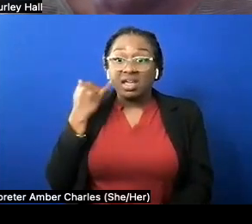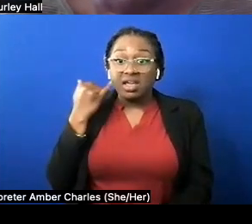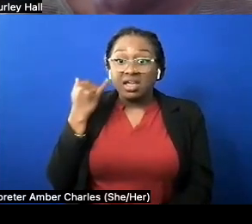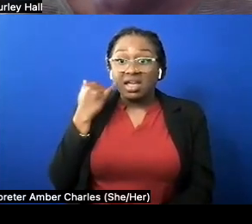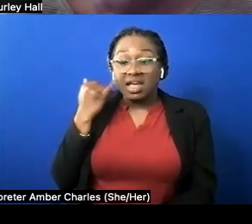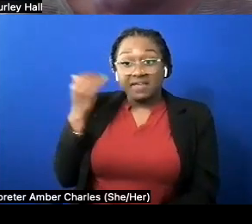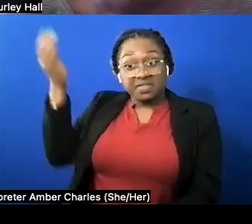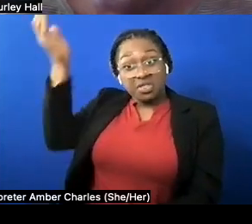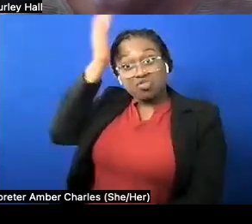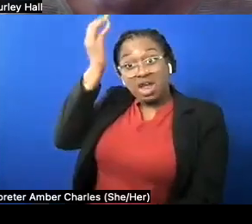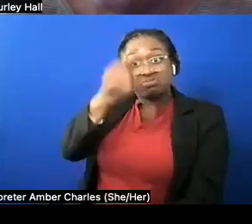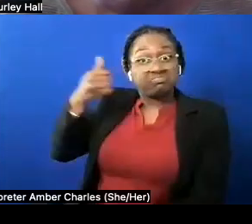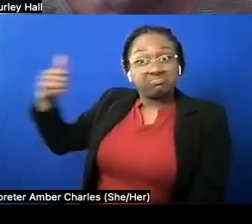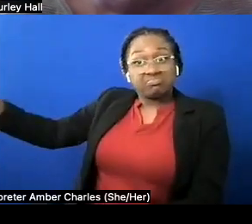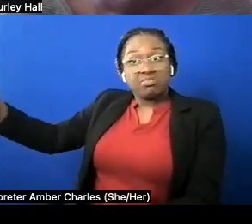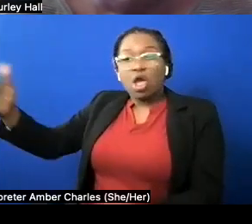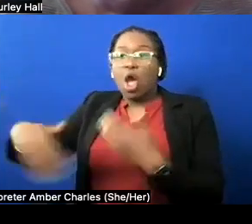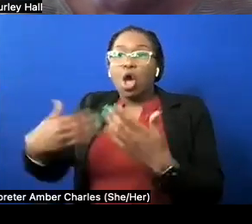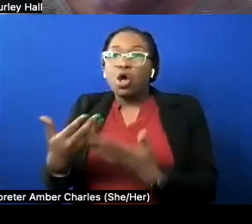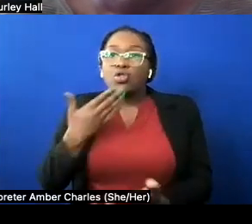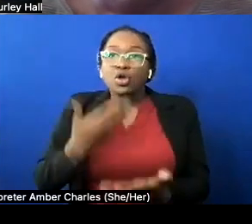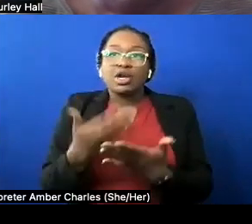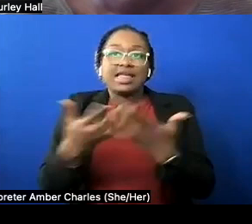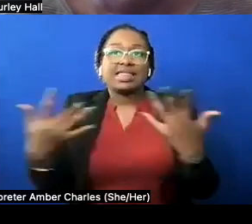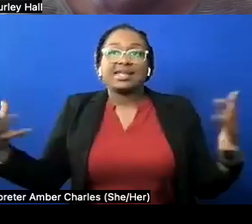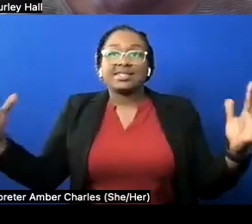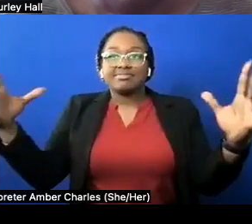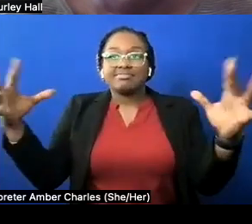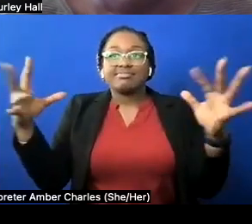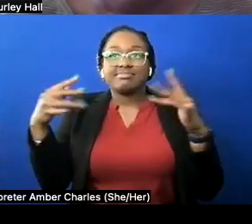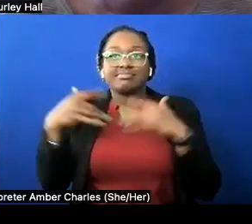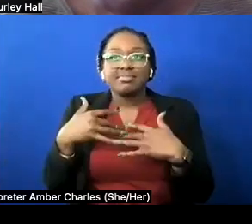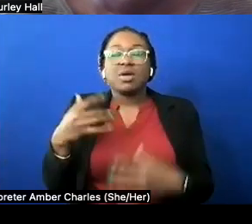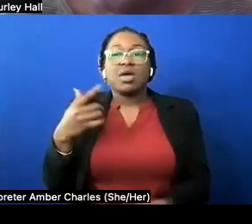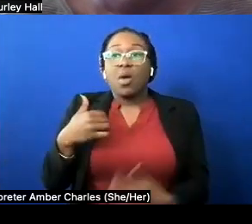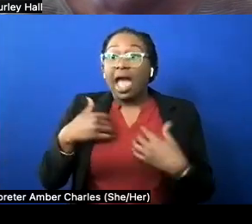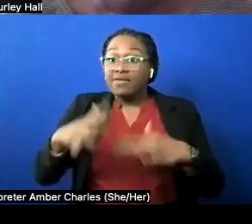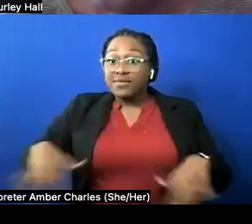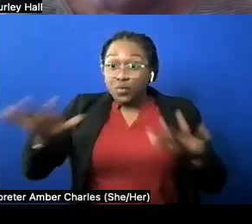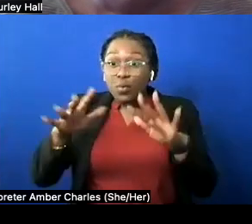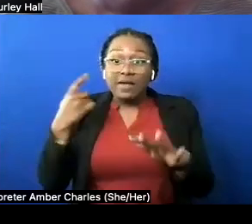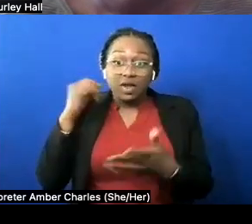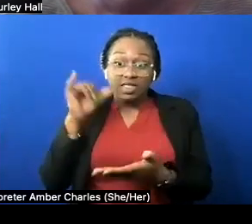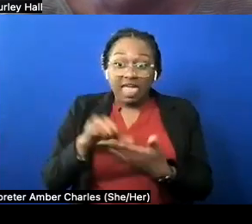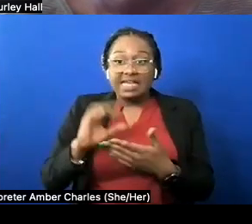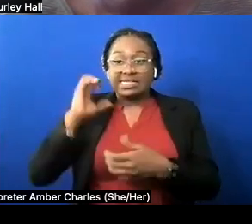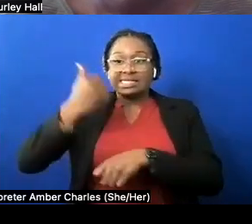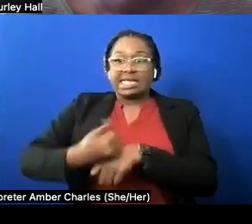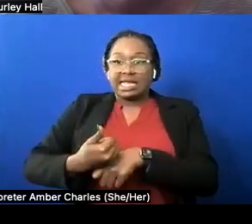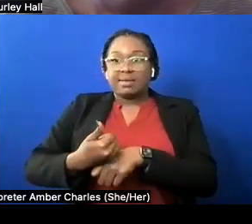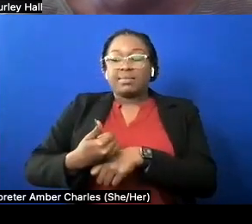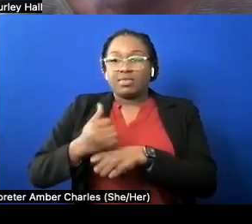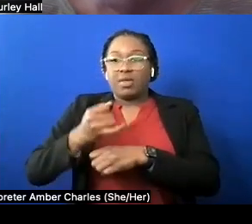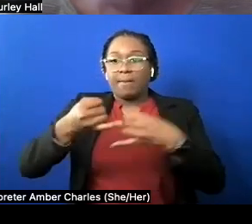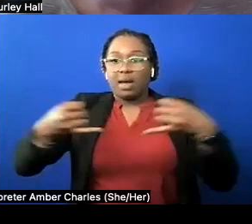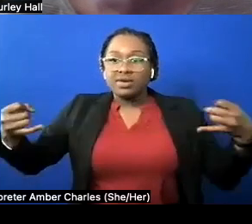is literally just going to be attracted to you because you have created room for it by setting those boundaries and